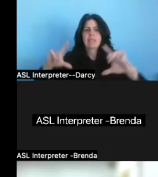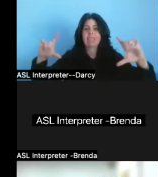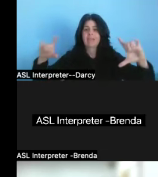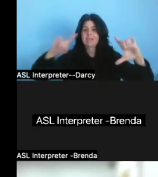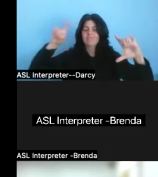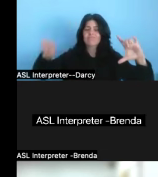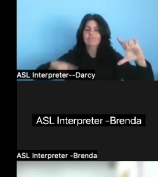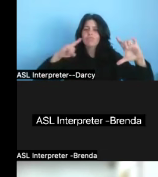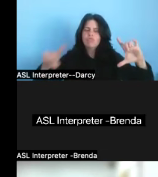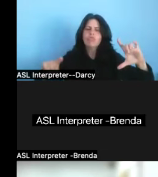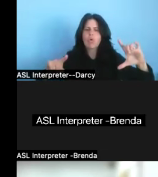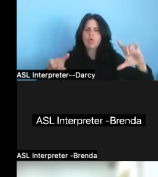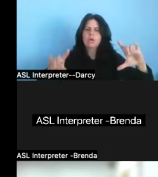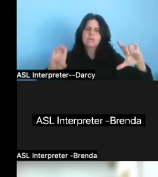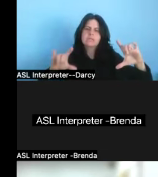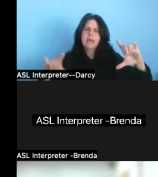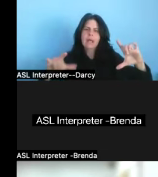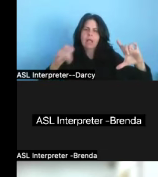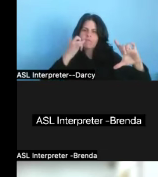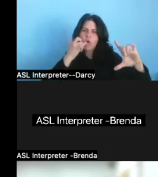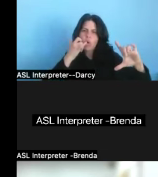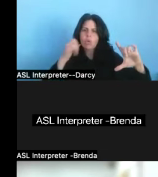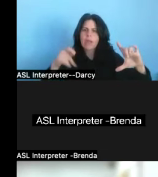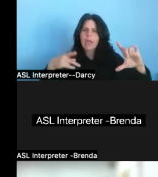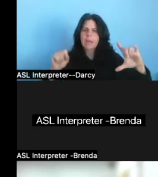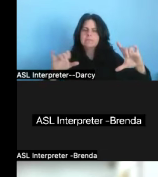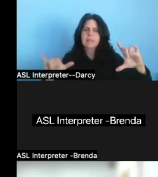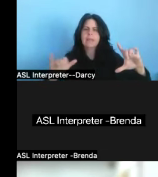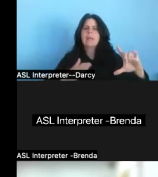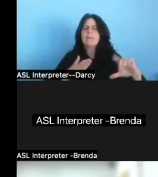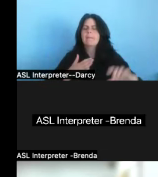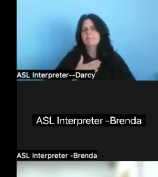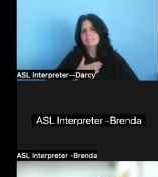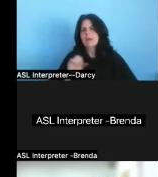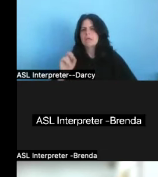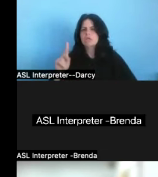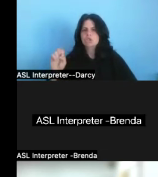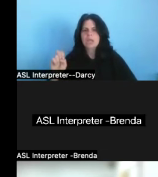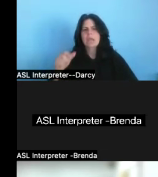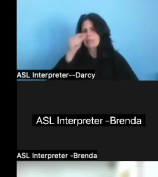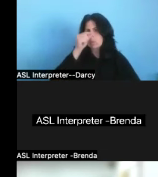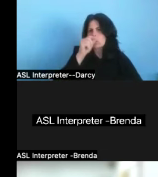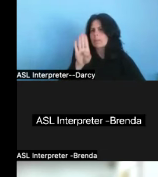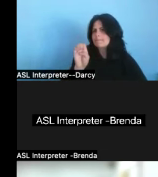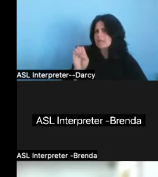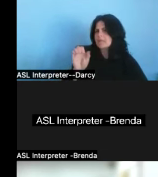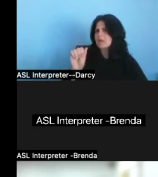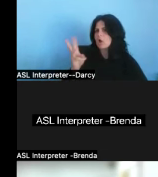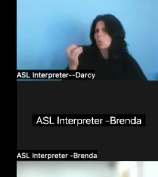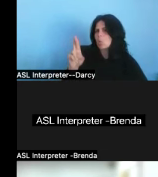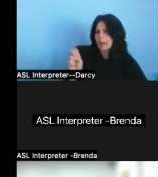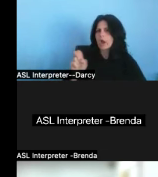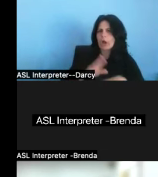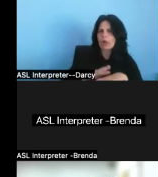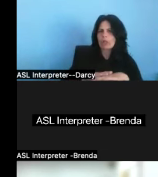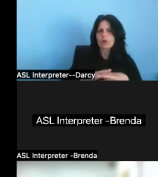through cell phone apps like MyShake, and then the Google Be Aware alert. And then the next